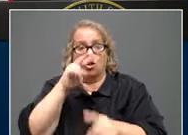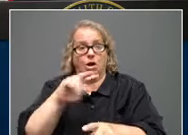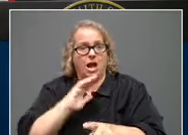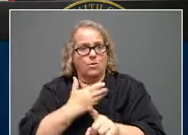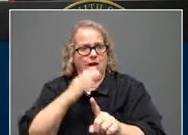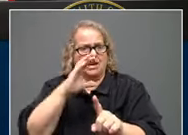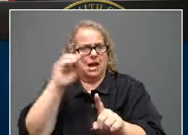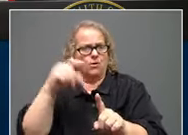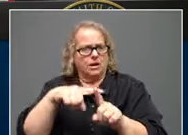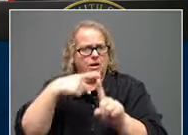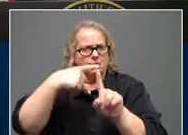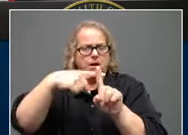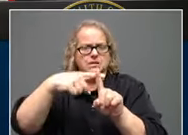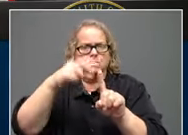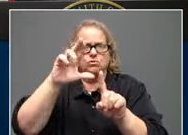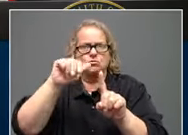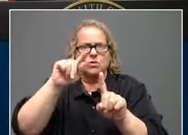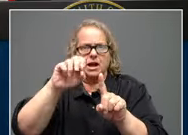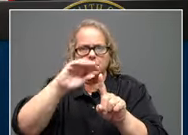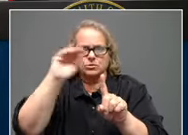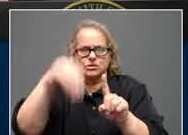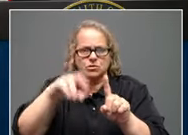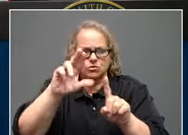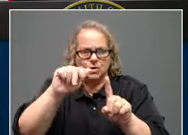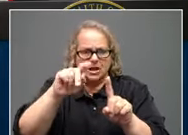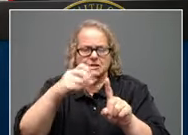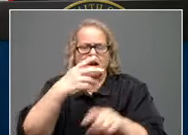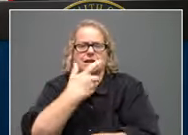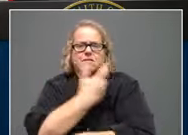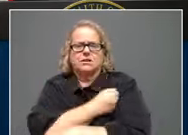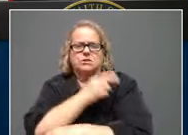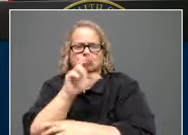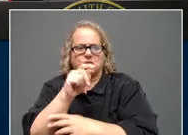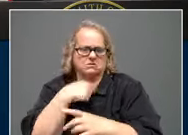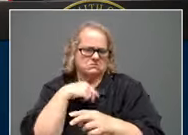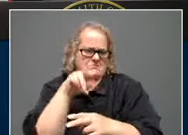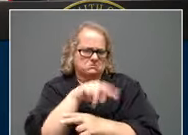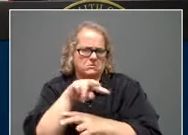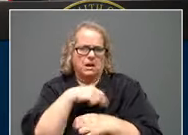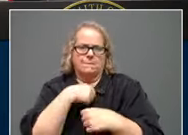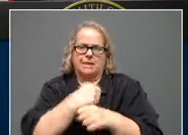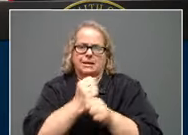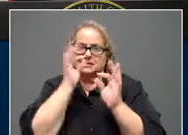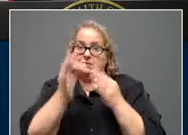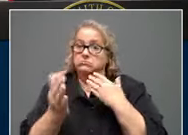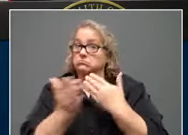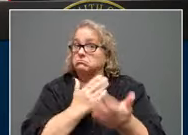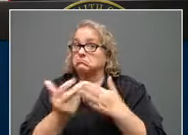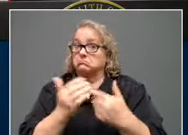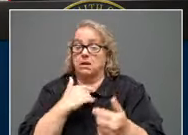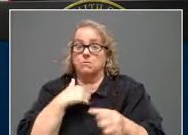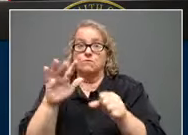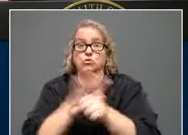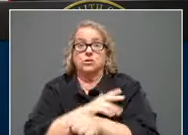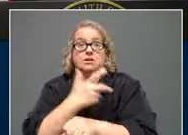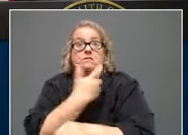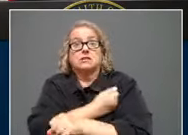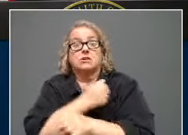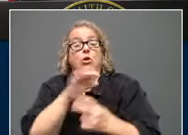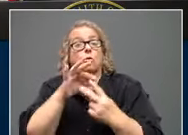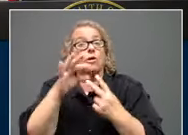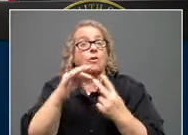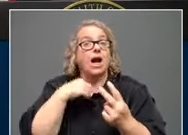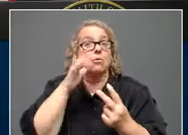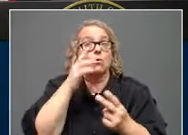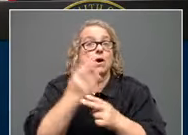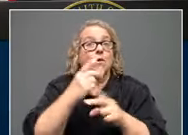our county vaccination rates, and I'll make a decision about that, even though I'm fully vaccinated, about whether I'll wear a mask or not. The